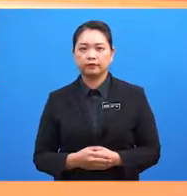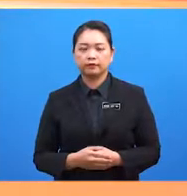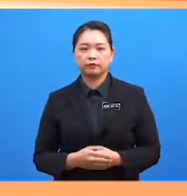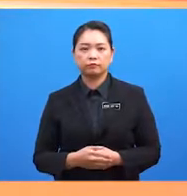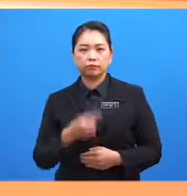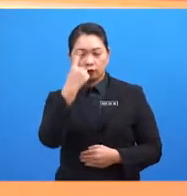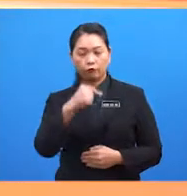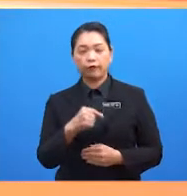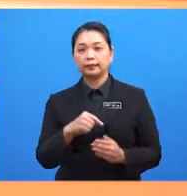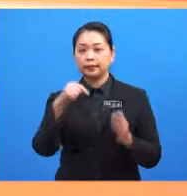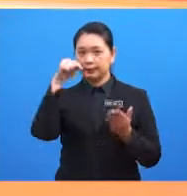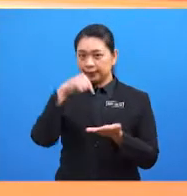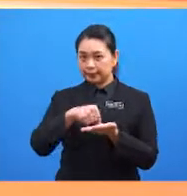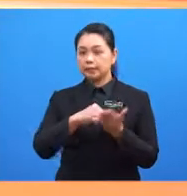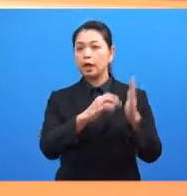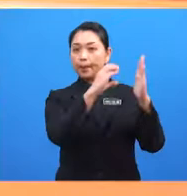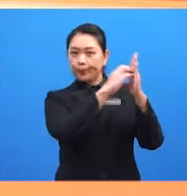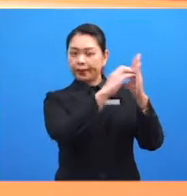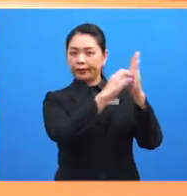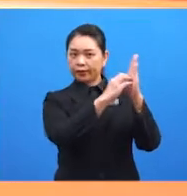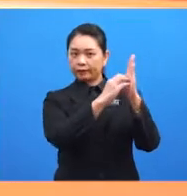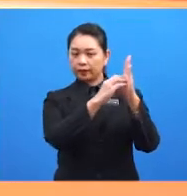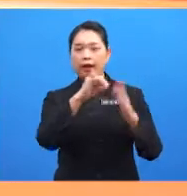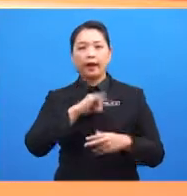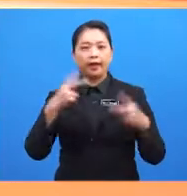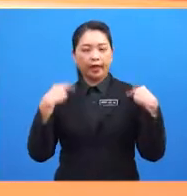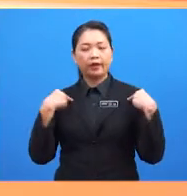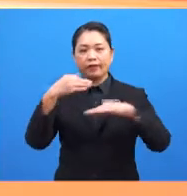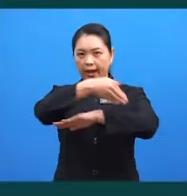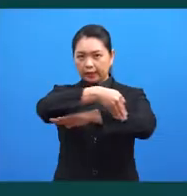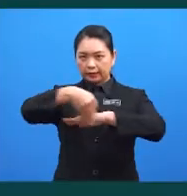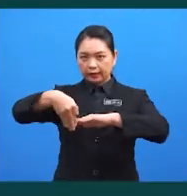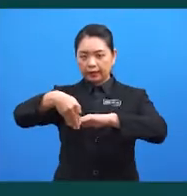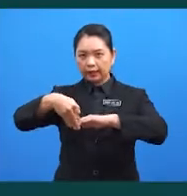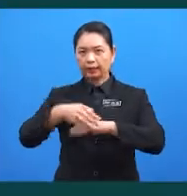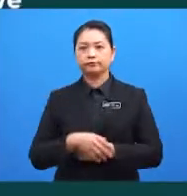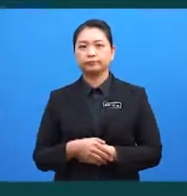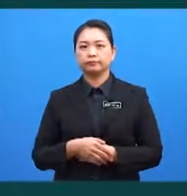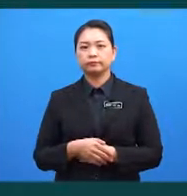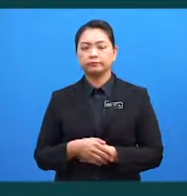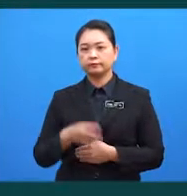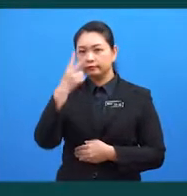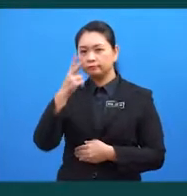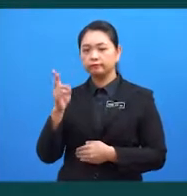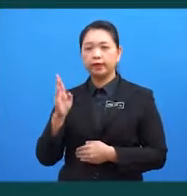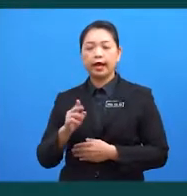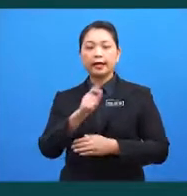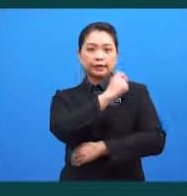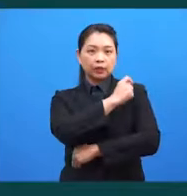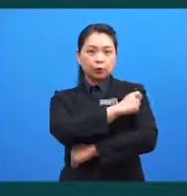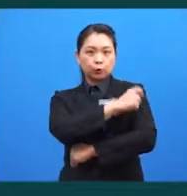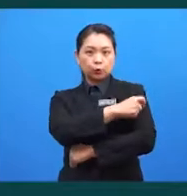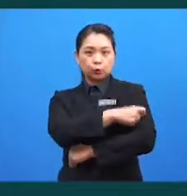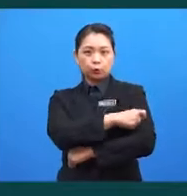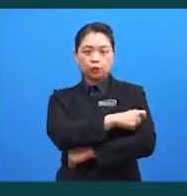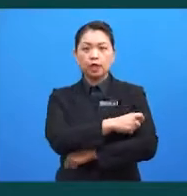For this paragraph, I have underlined these phrases: henna tattoos, a work